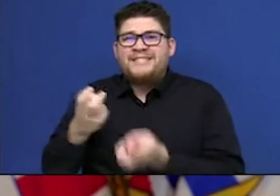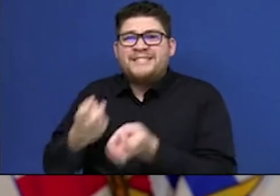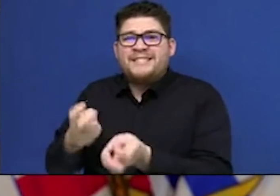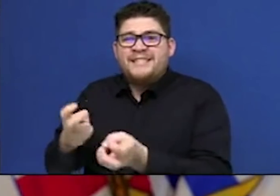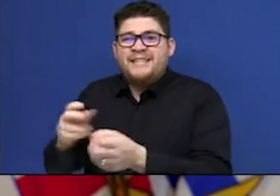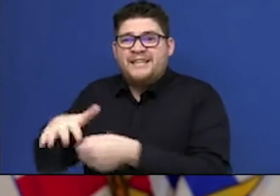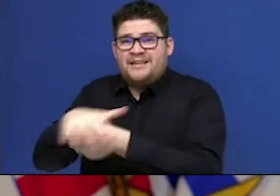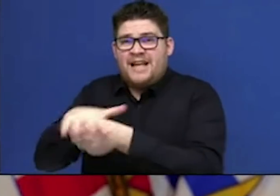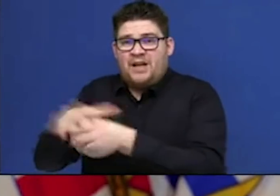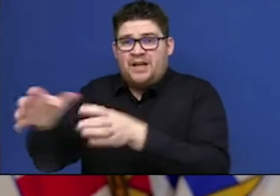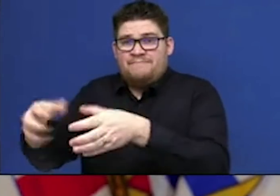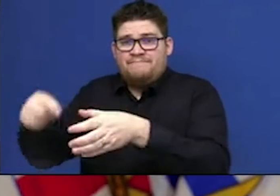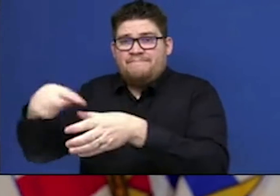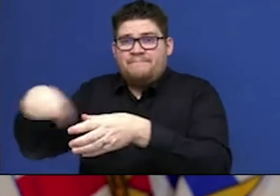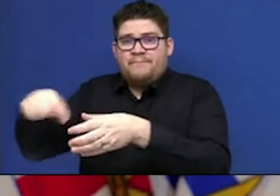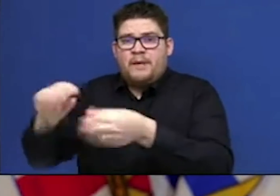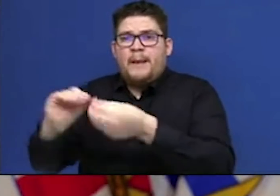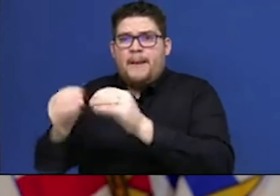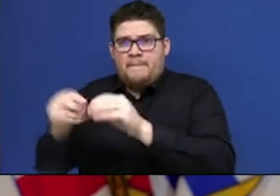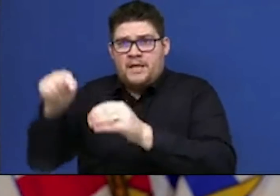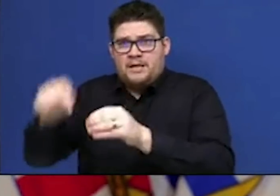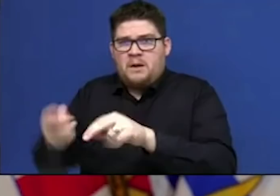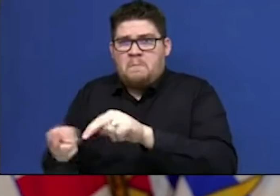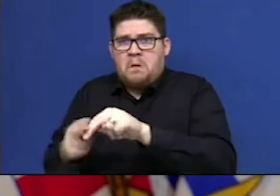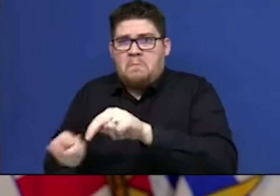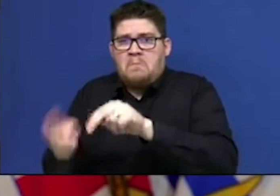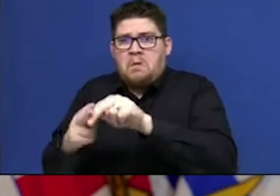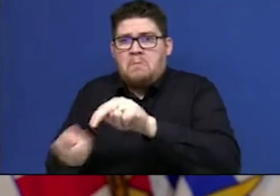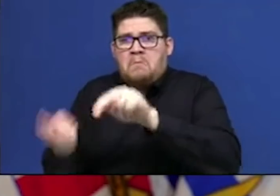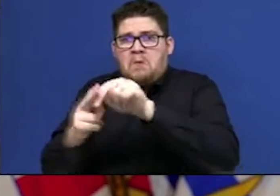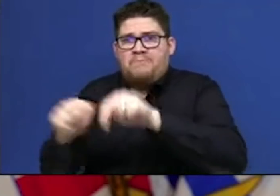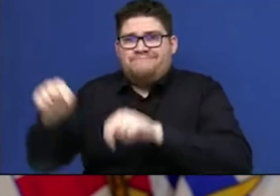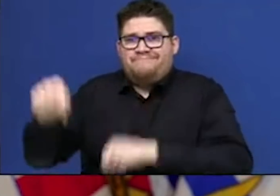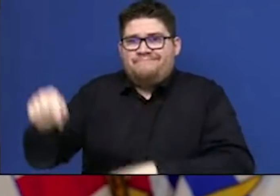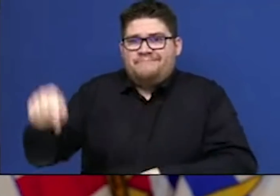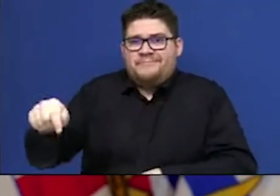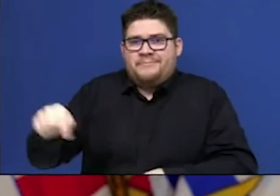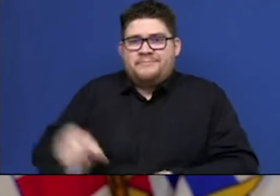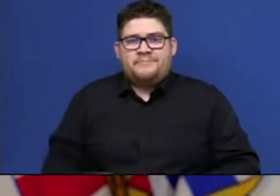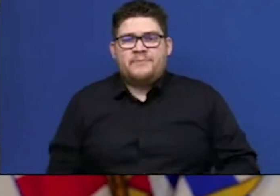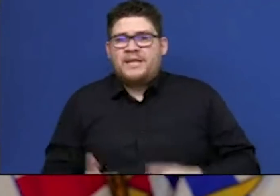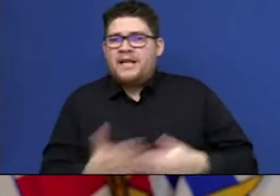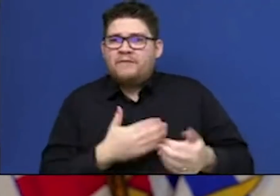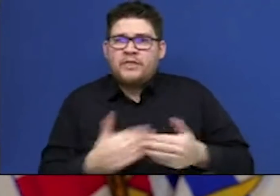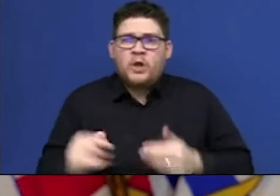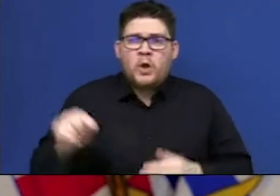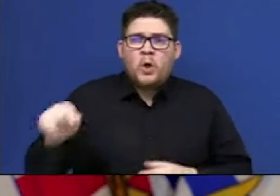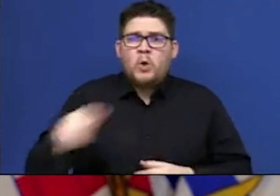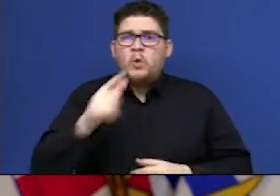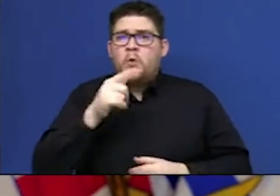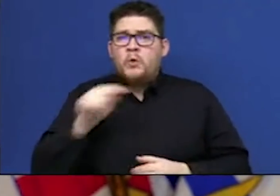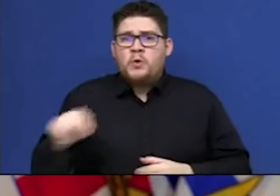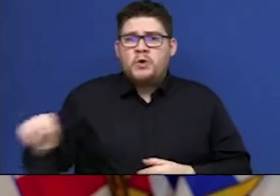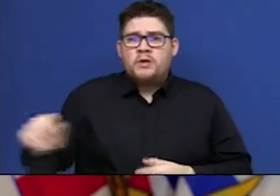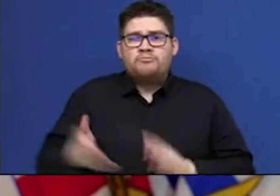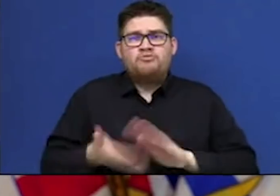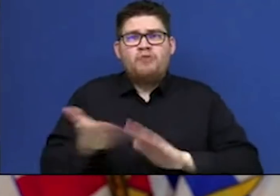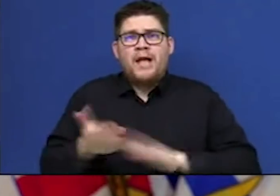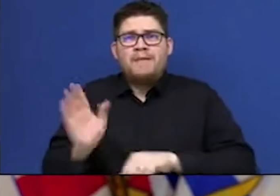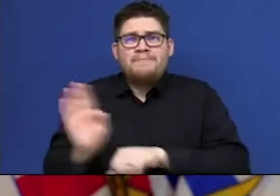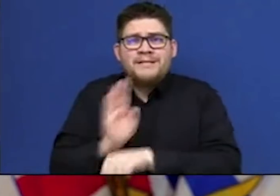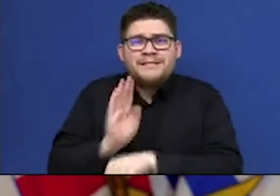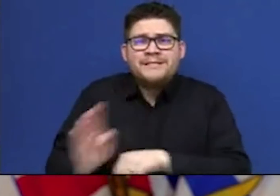to isolate and to prevent transmission, and the immunization program that we've started in the